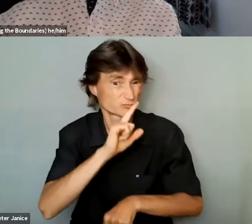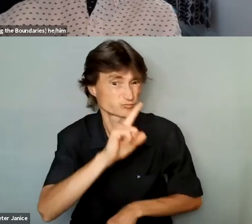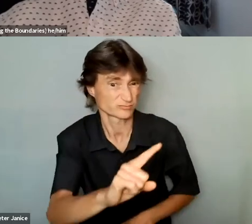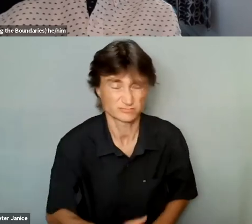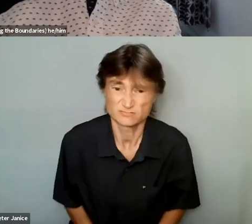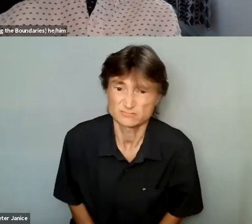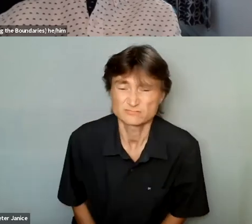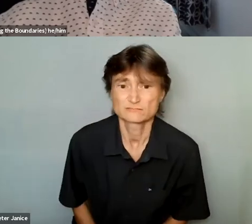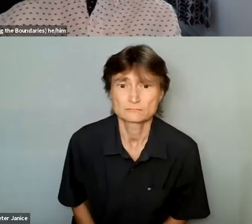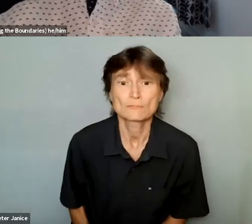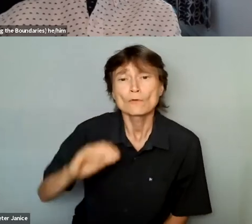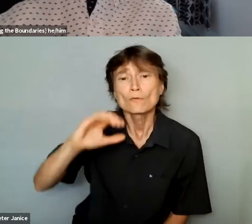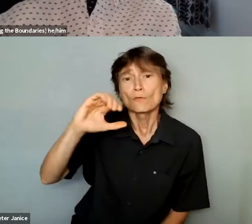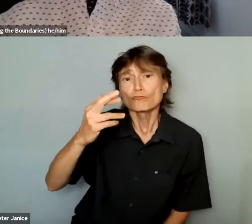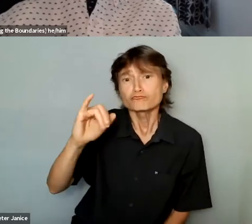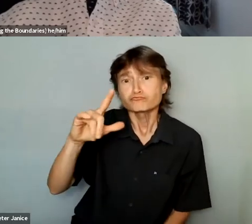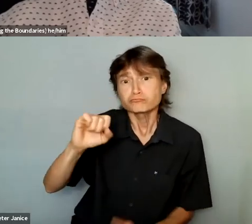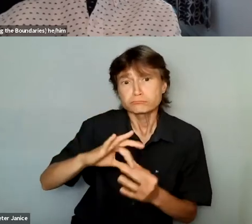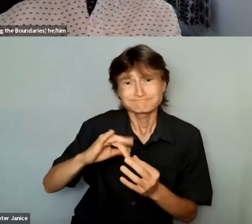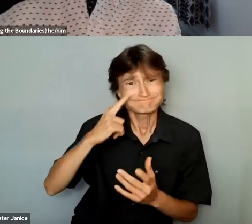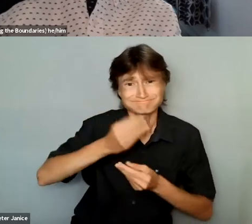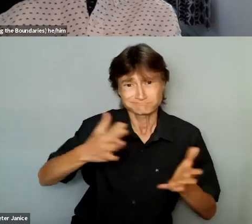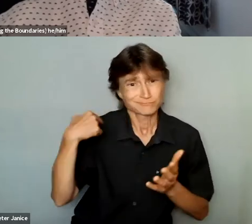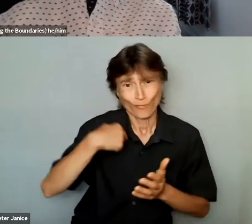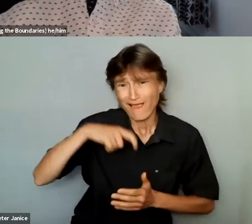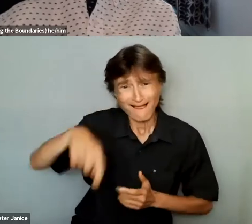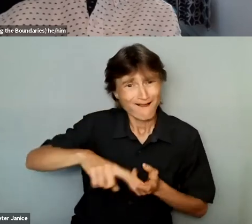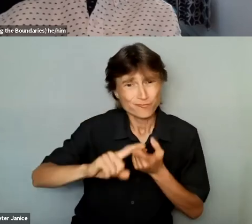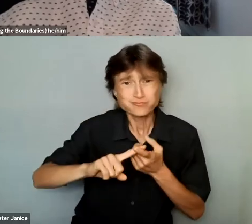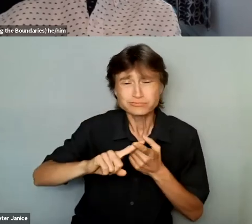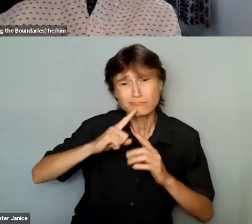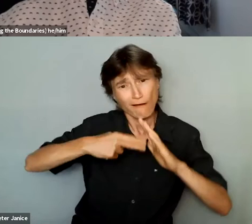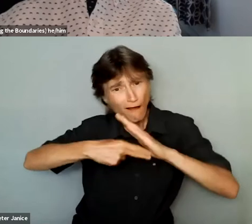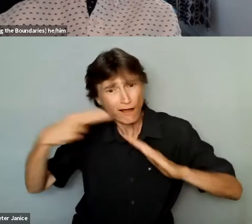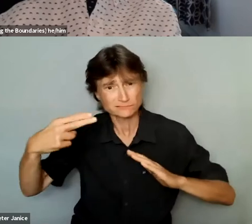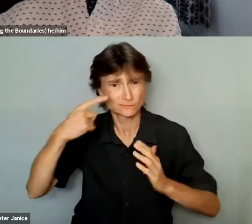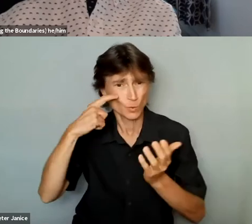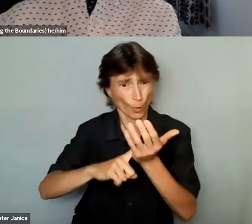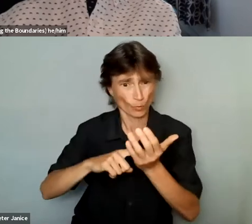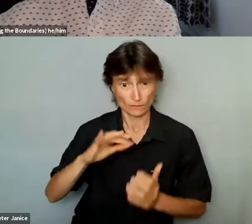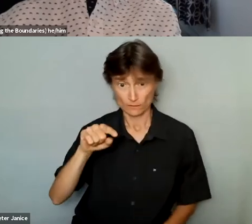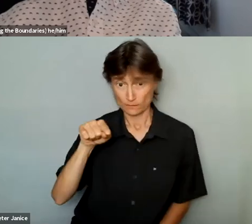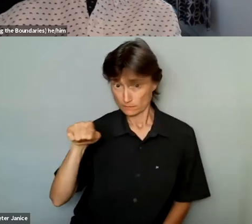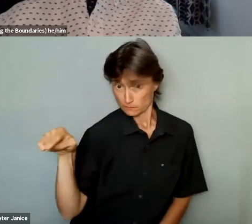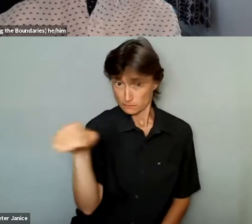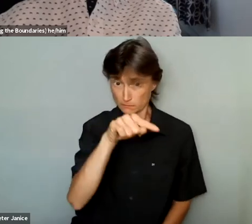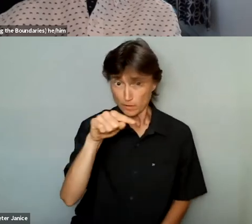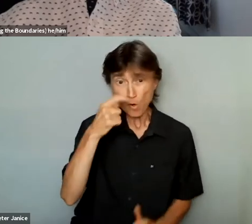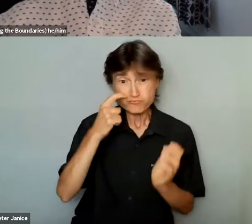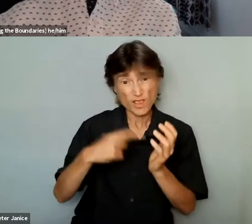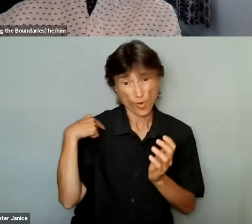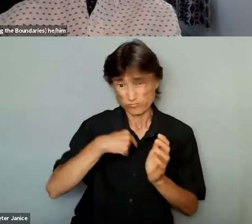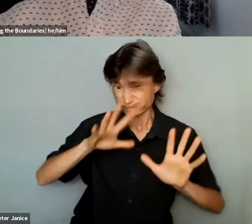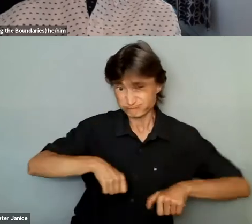yeah, we still need to recognize those gaps, and we need, not everybody wants to be that technician or a sound